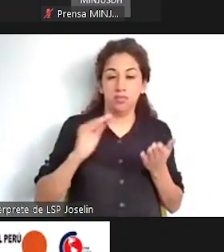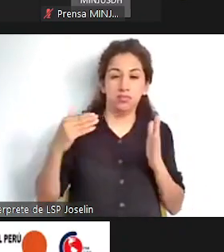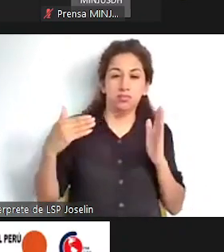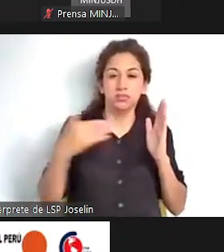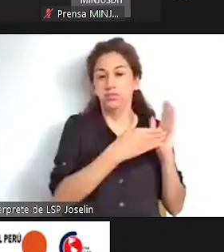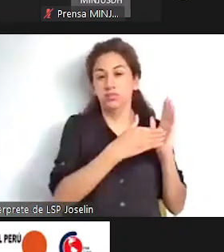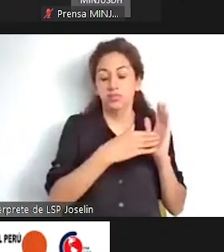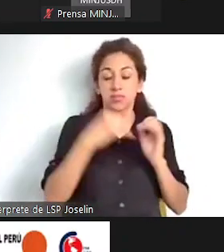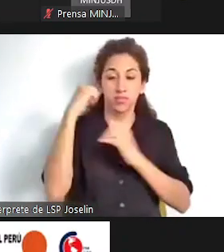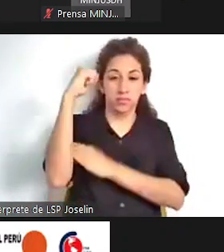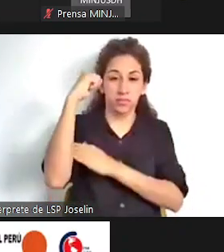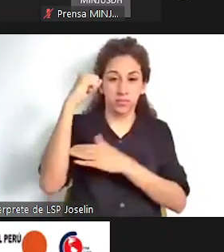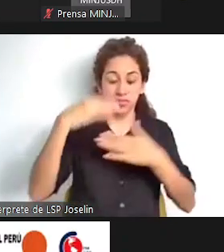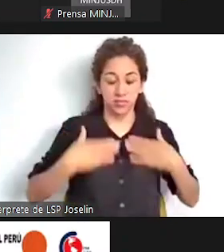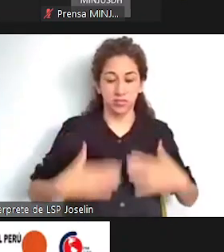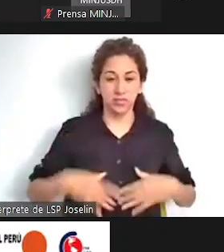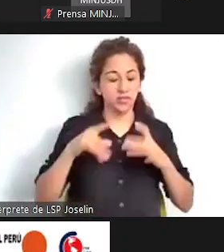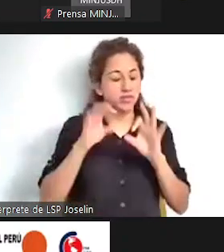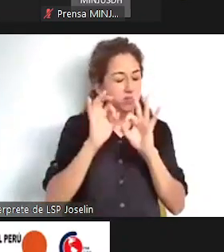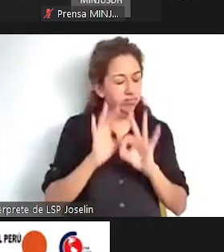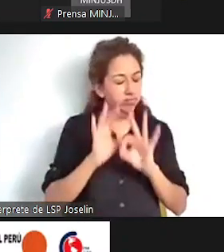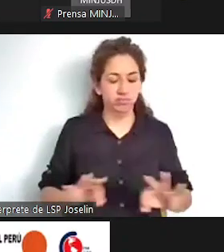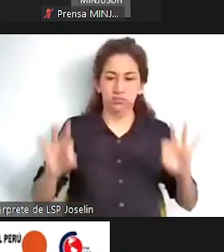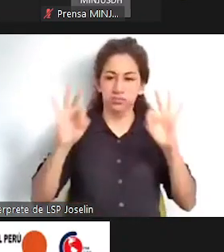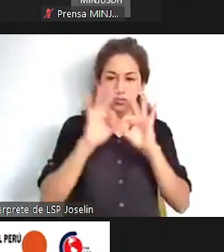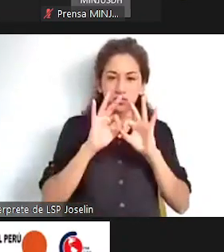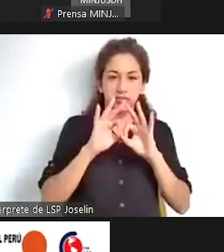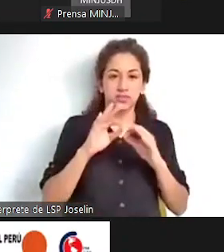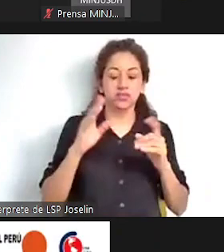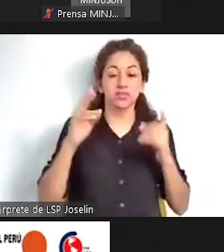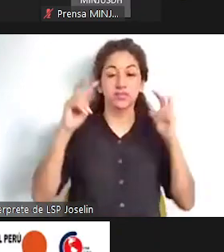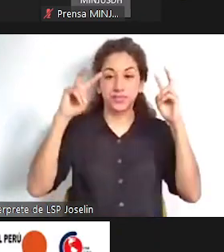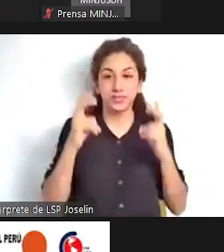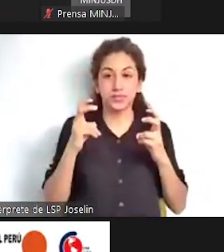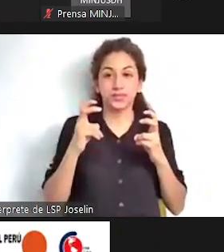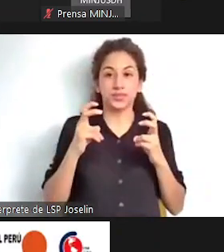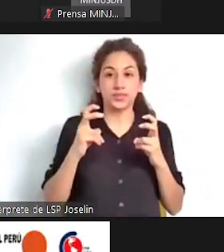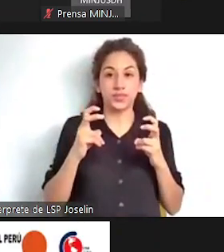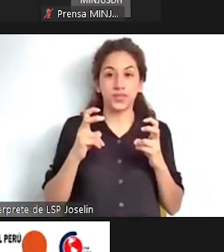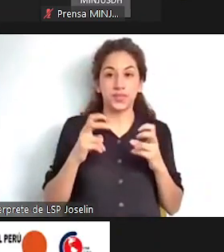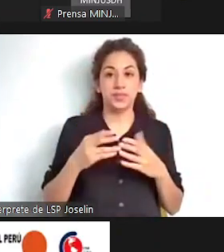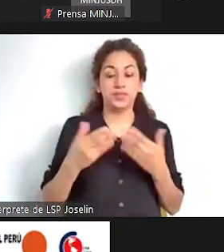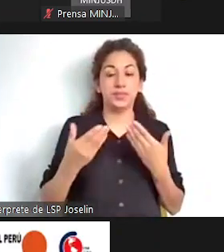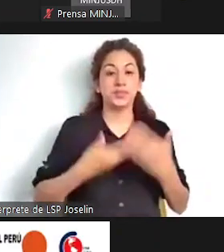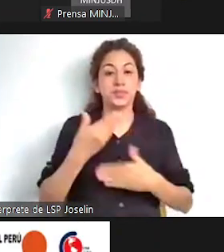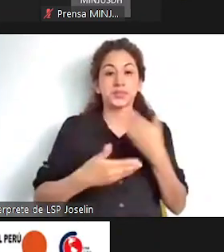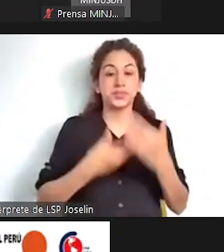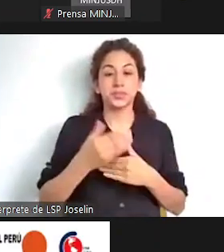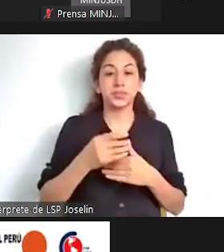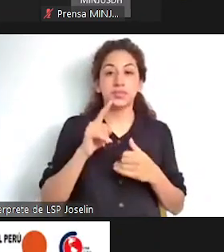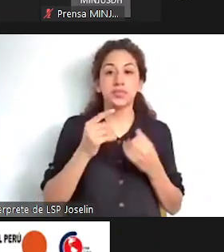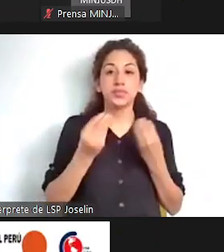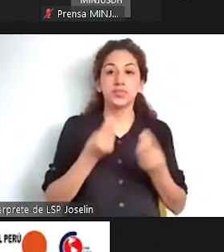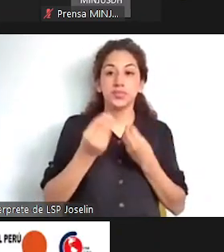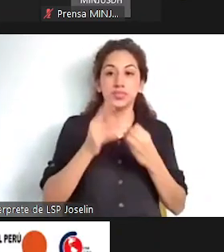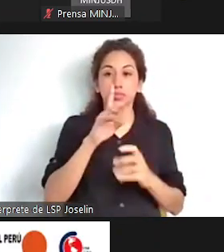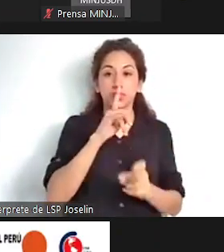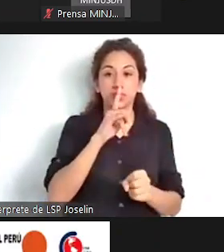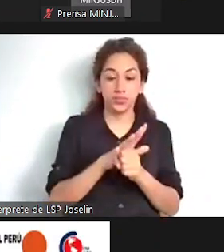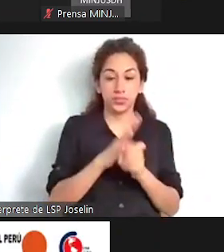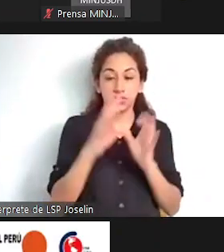infringements on human rights is important to ratify treaties and to promote the